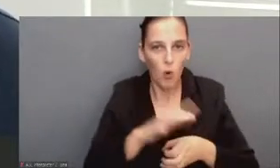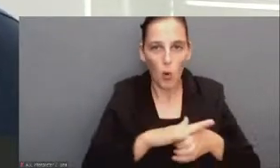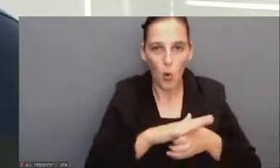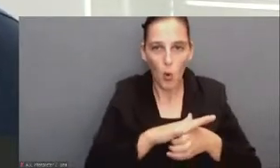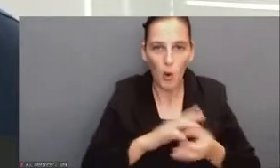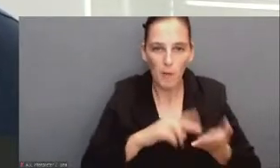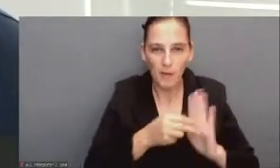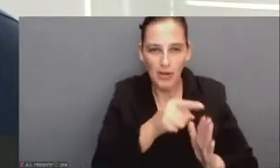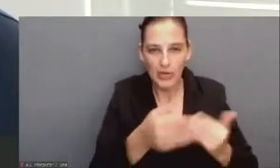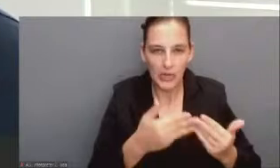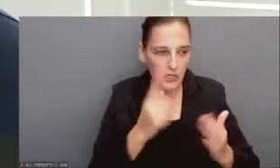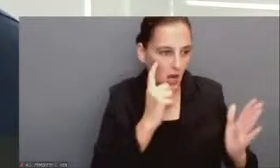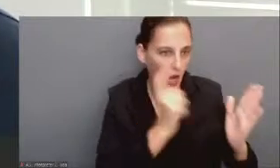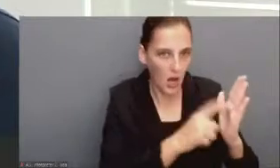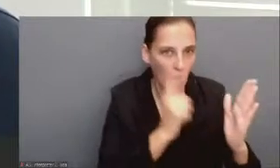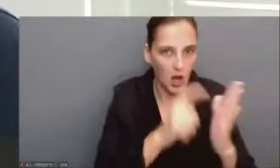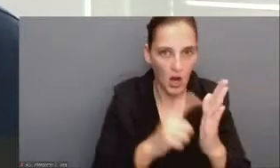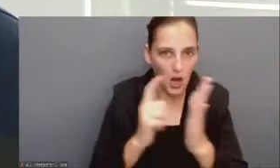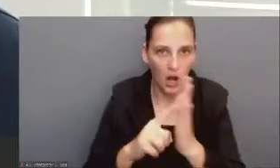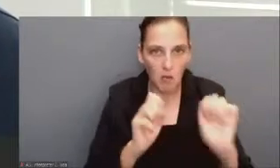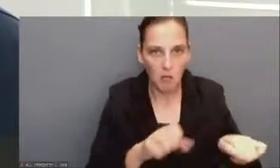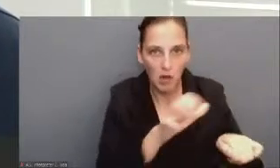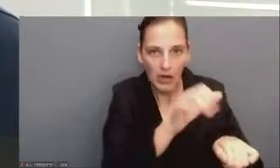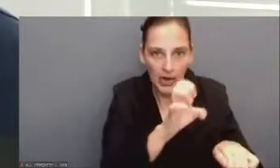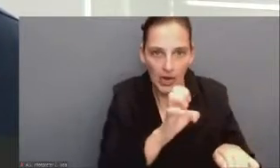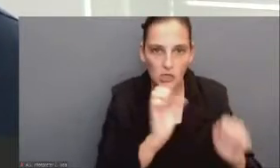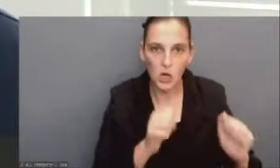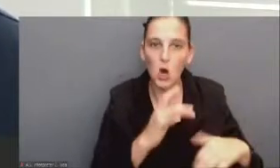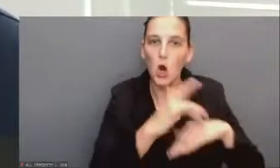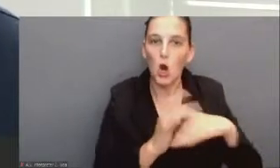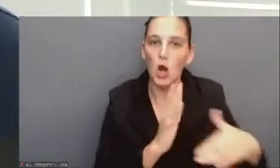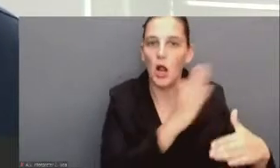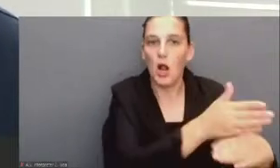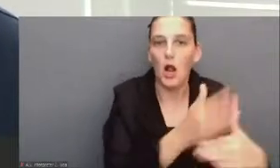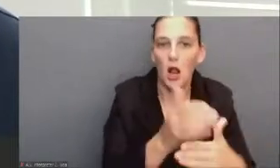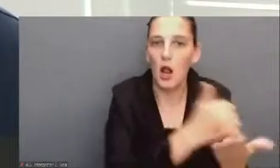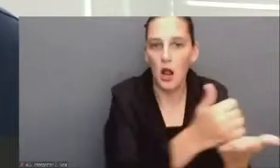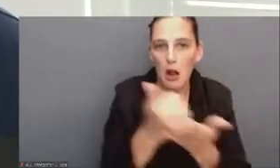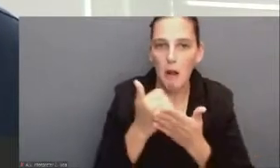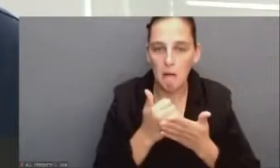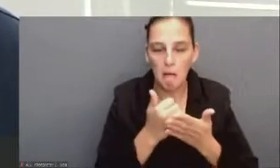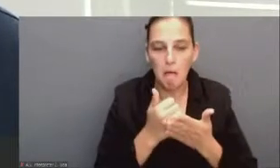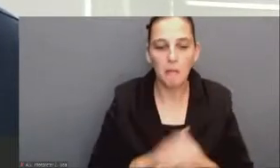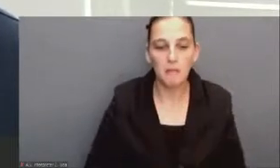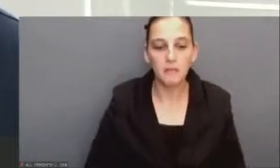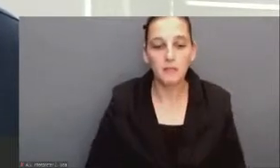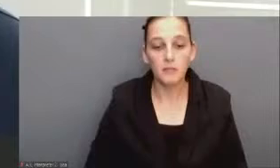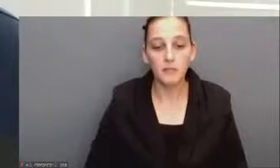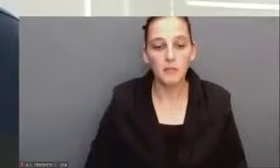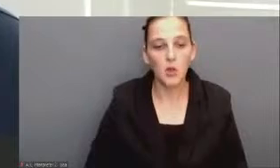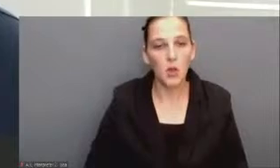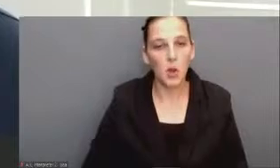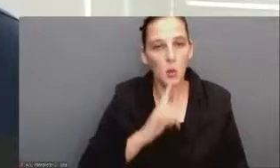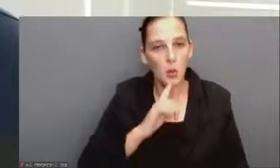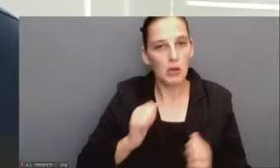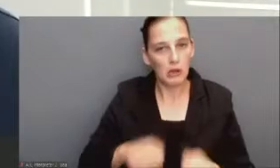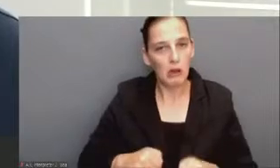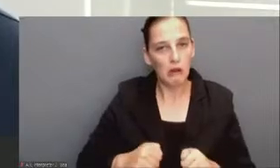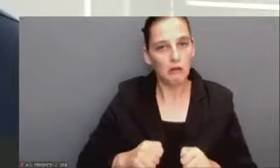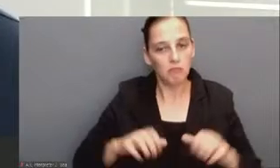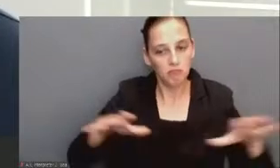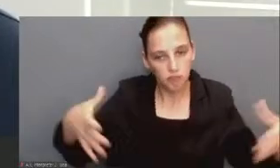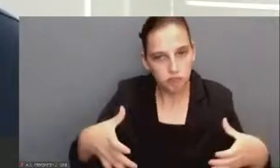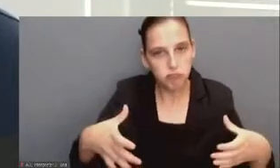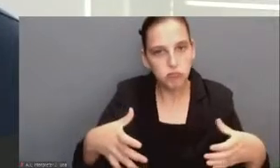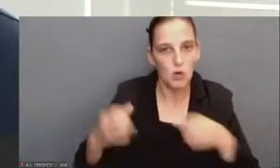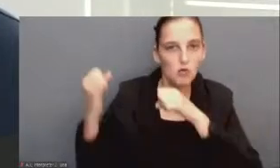can translate into early interventions, as we've seen. And frankly, we need to strengthen America's safety net overall, to have the resiliency